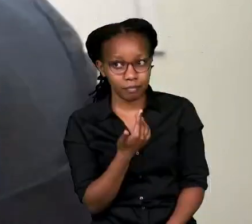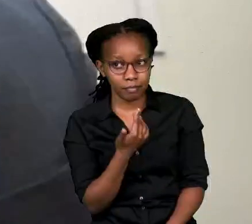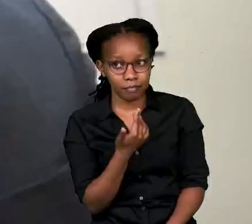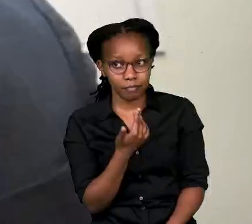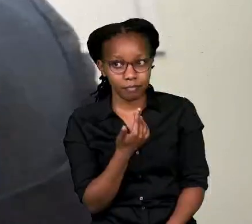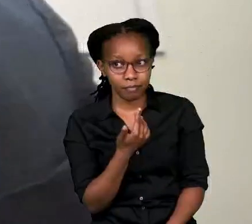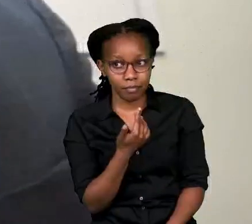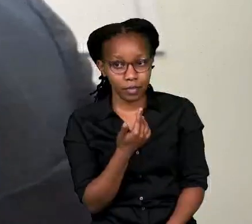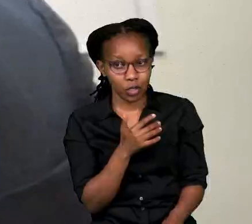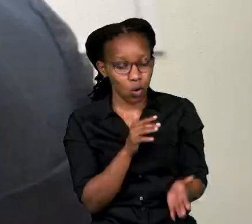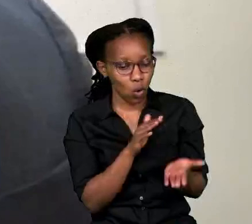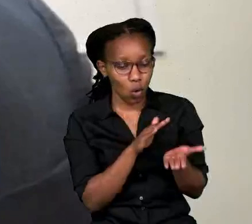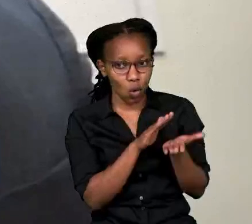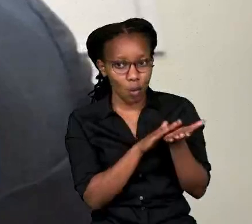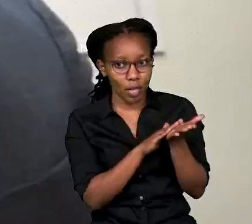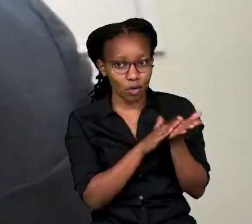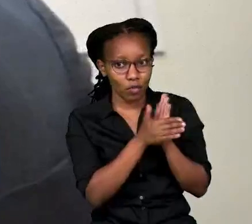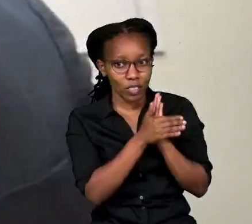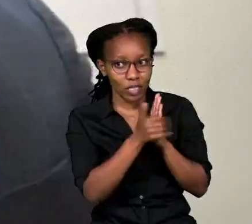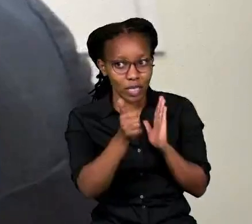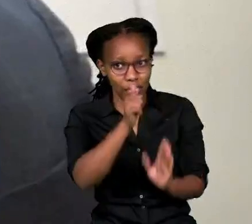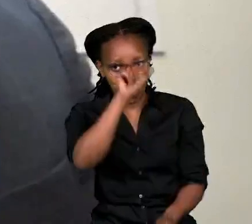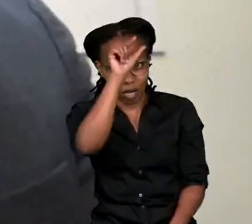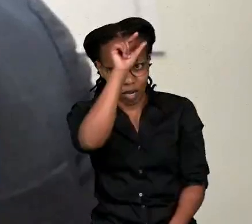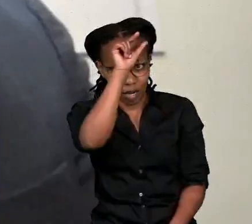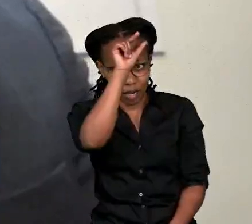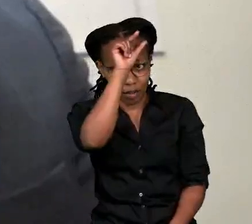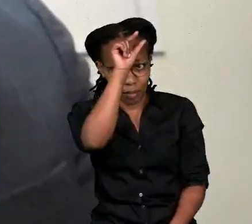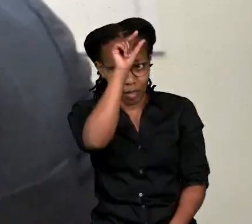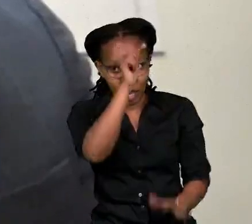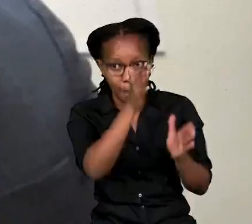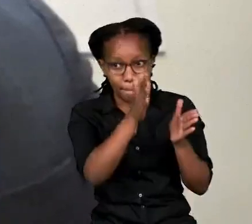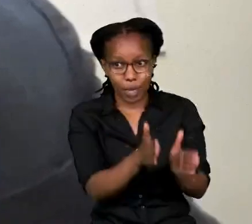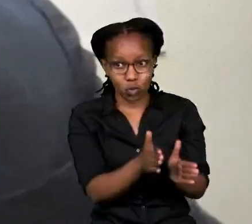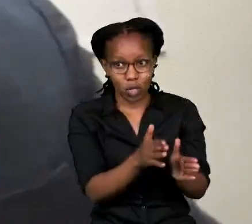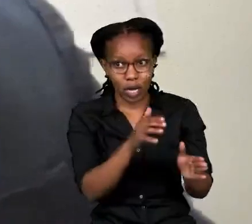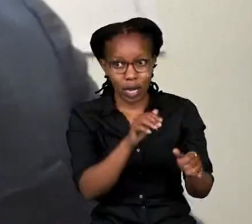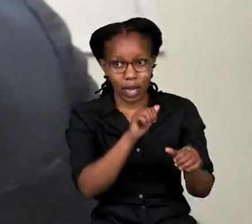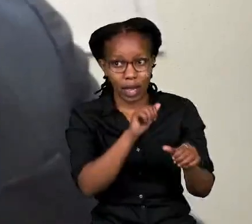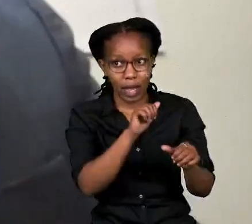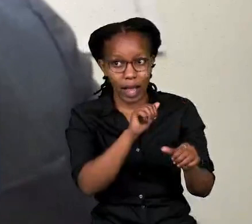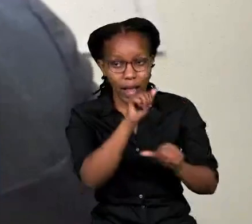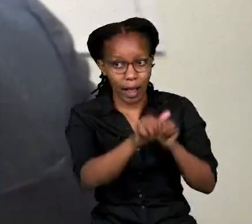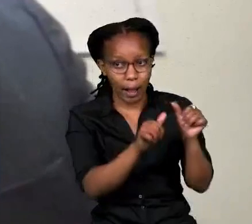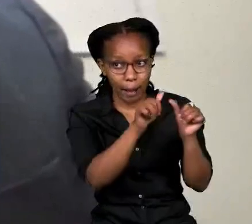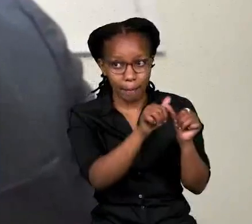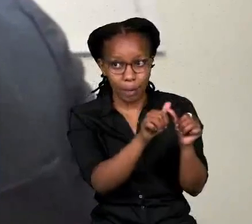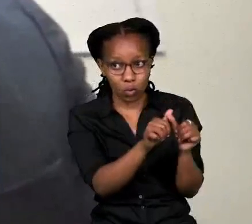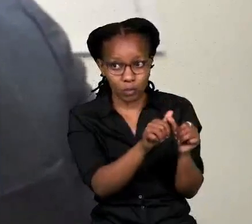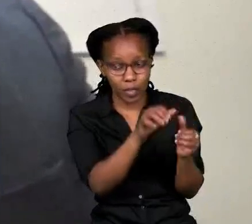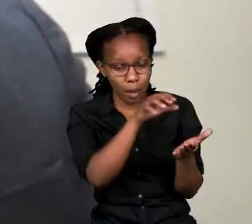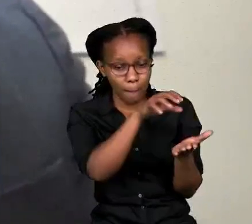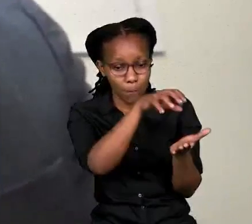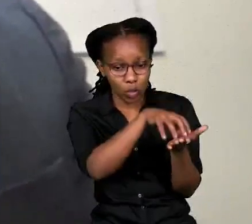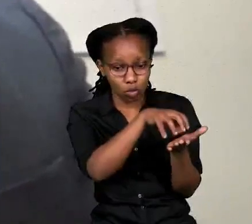Mheshimiwa Gabriel, and I love the last part of what he said about the church reclaiming our